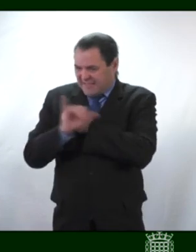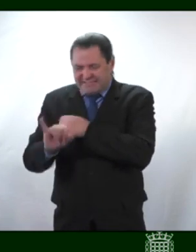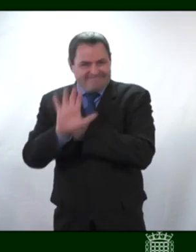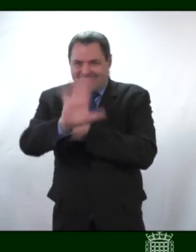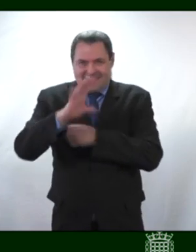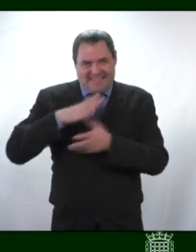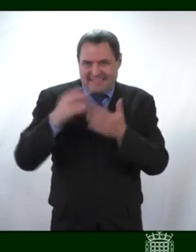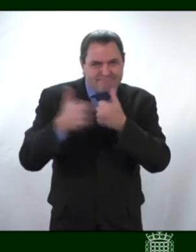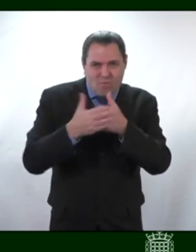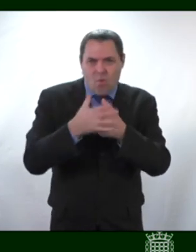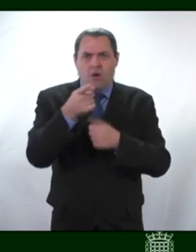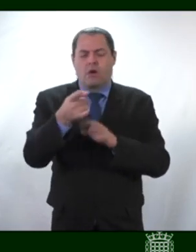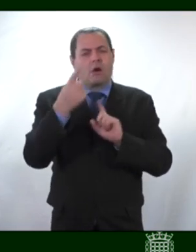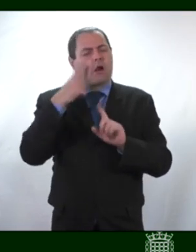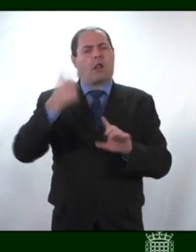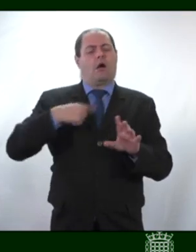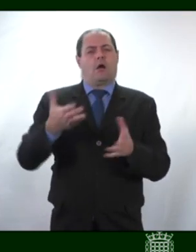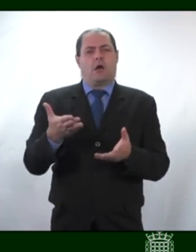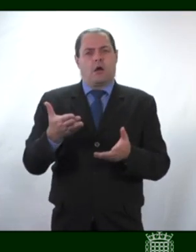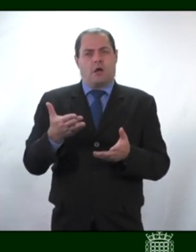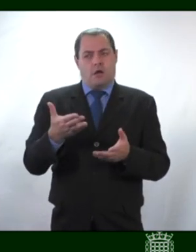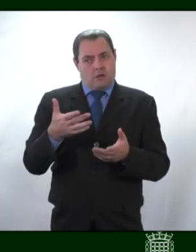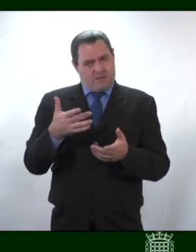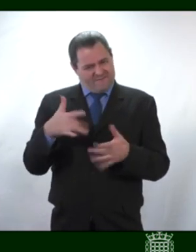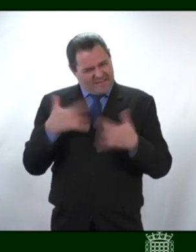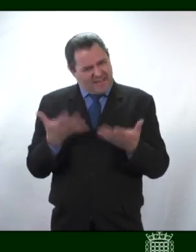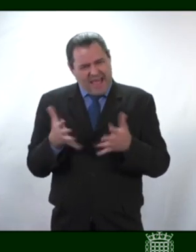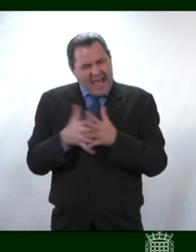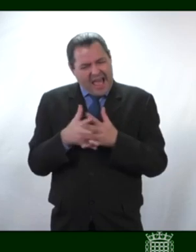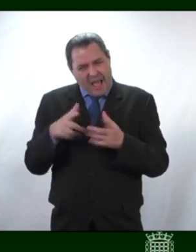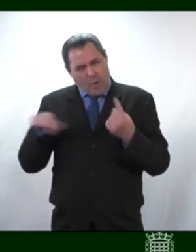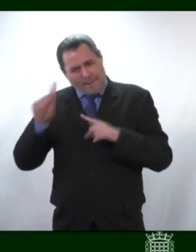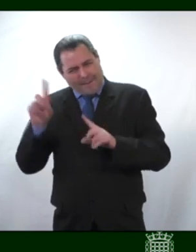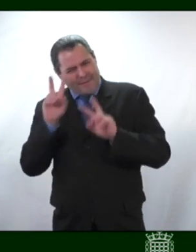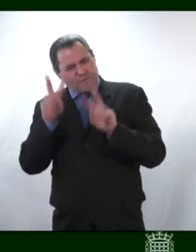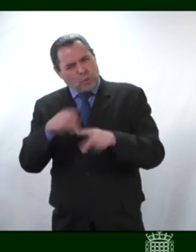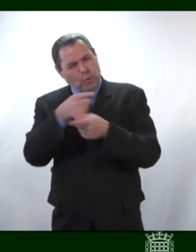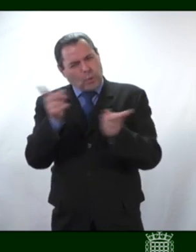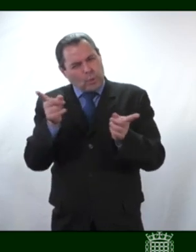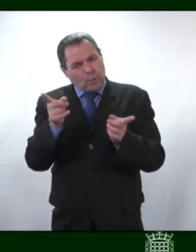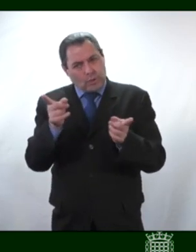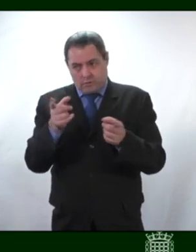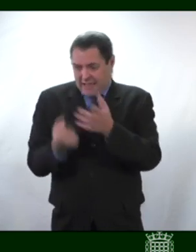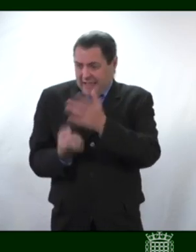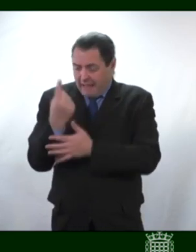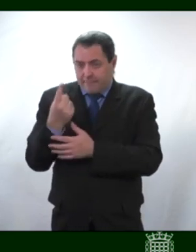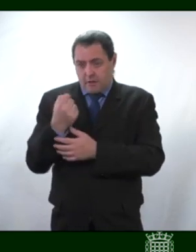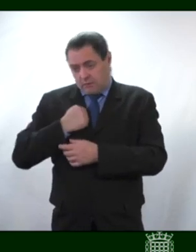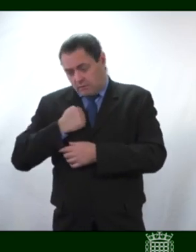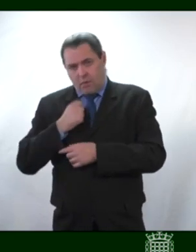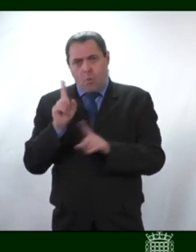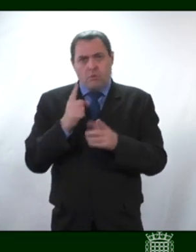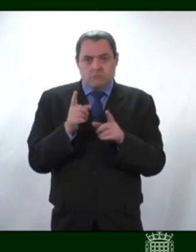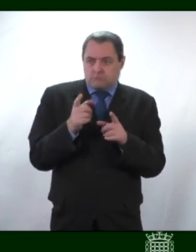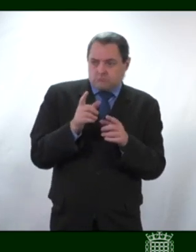livelihoods of the poorest and local businesses in Greater Manchester? And how does this bode for other areas such as the Humber, which